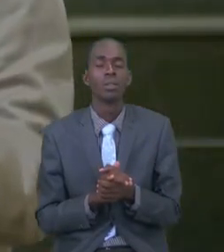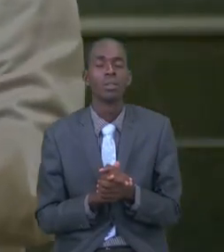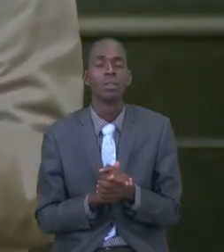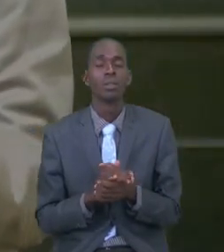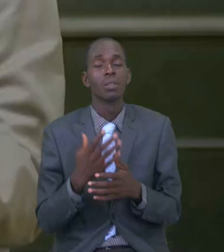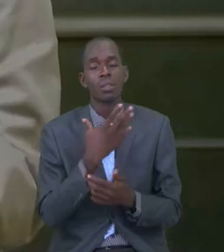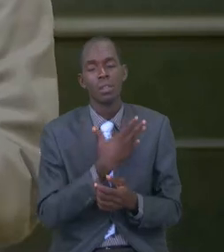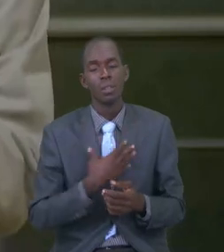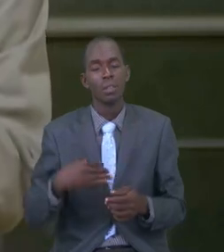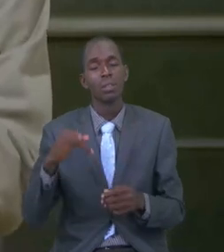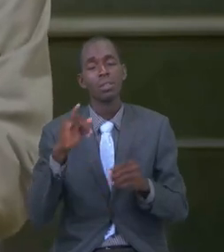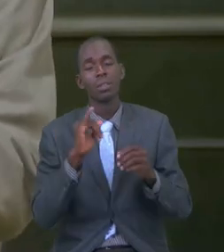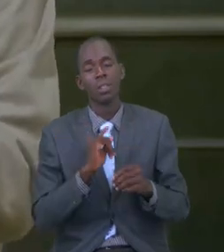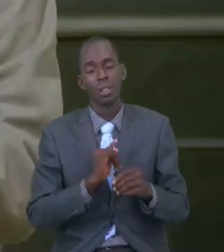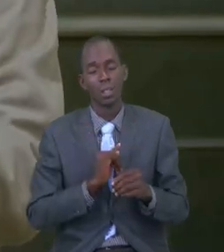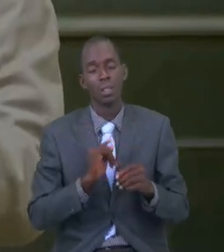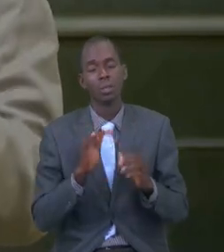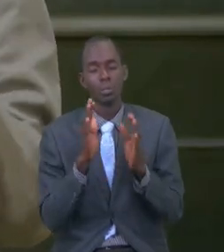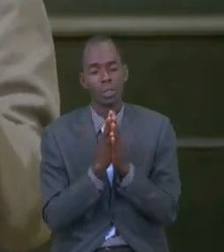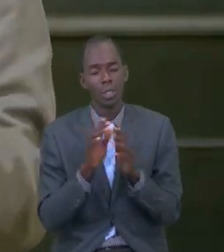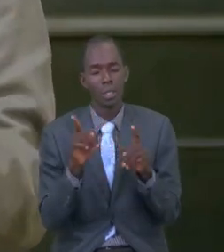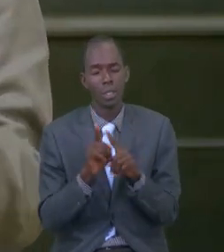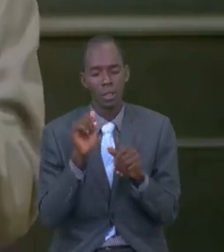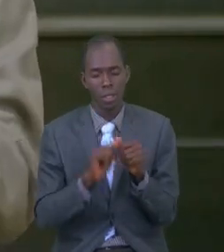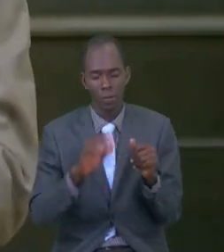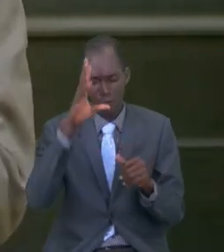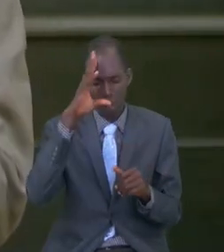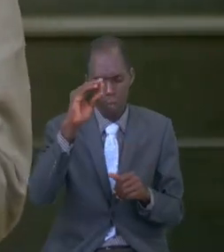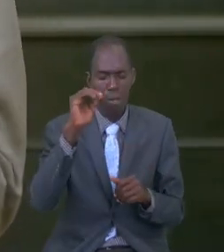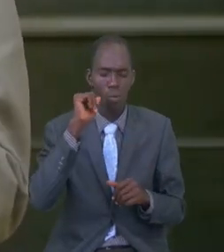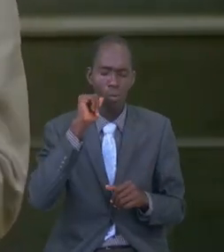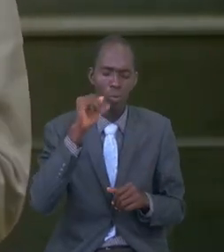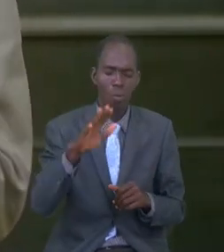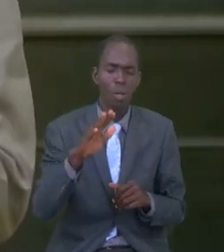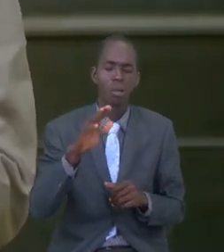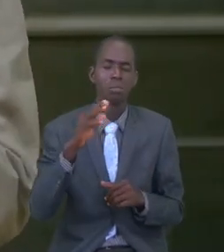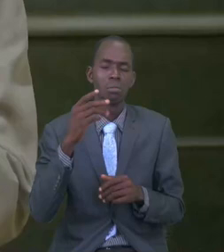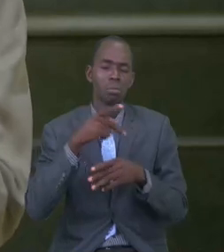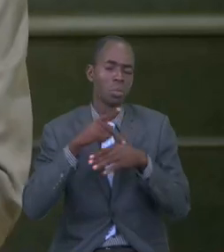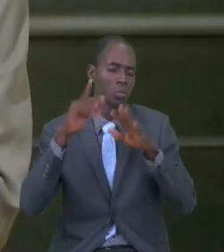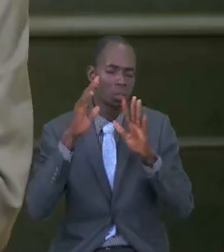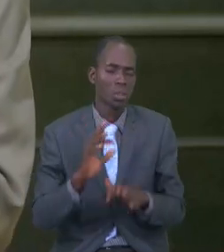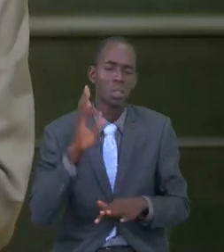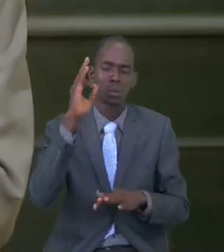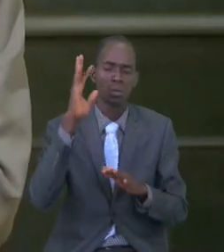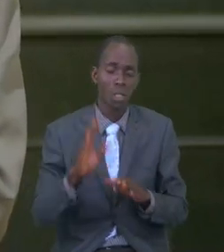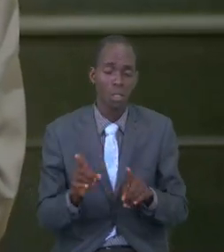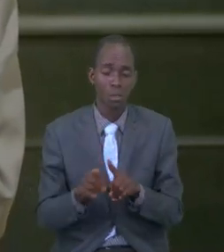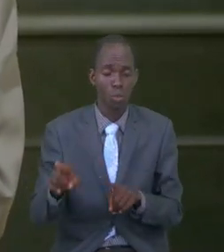And I pray as every man, every woman, every minister, every professional, as they go